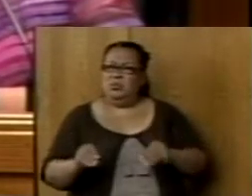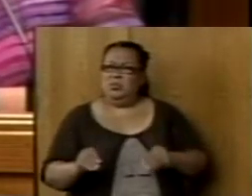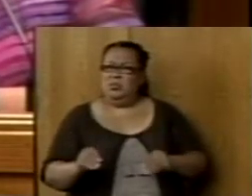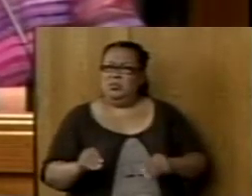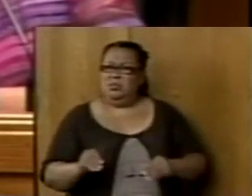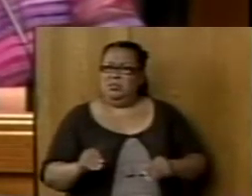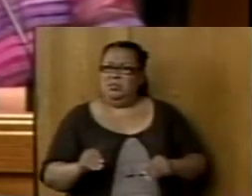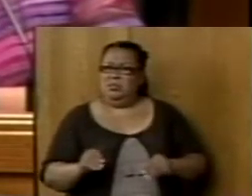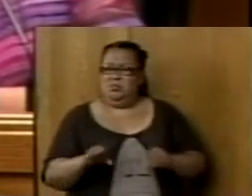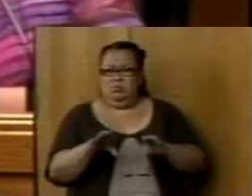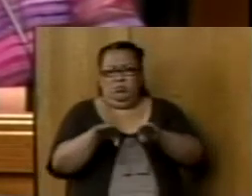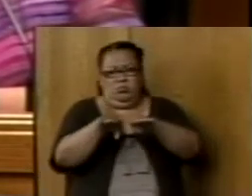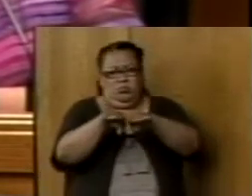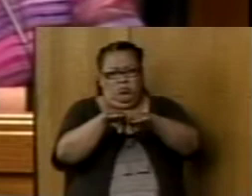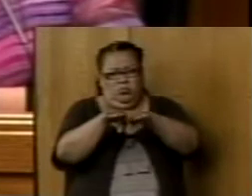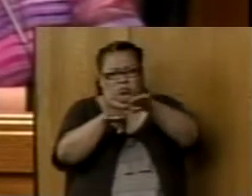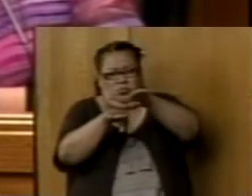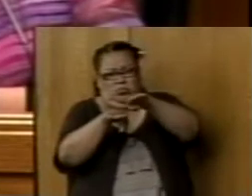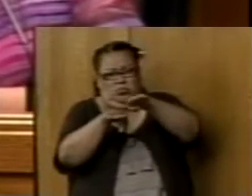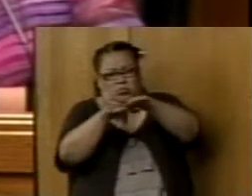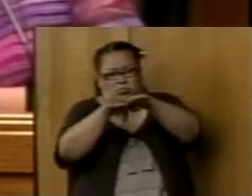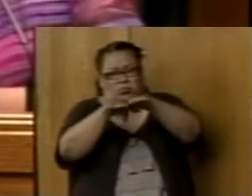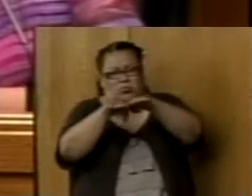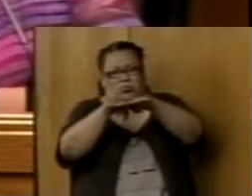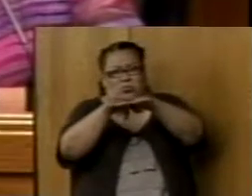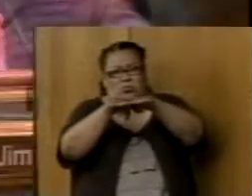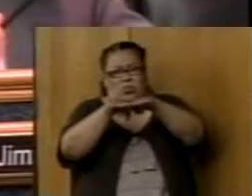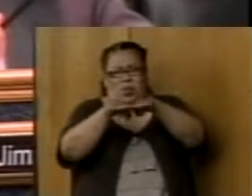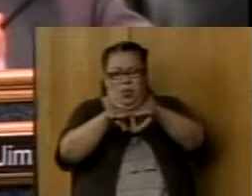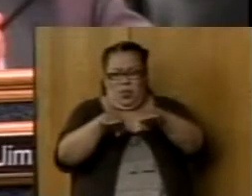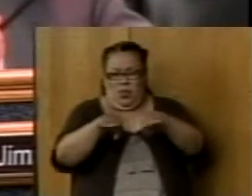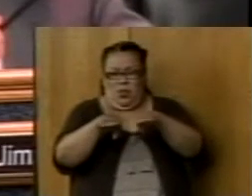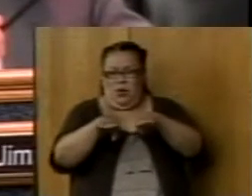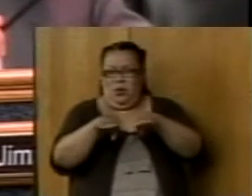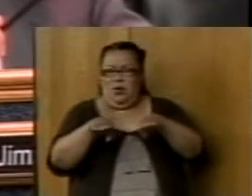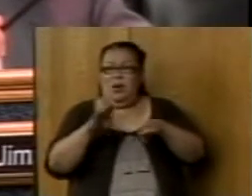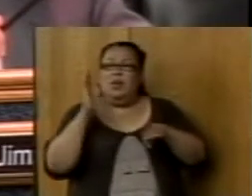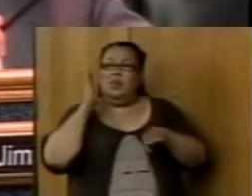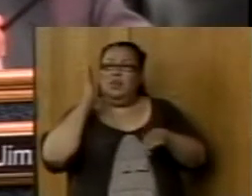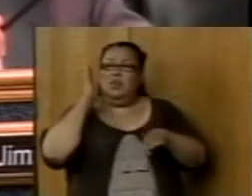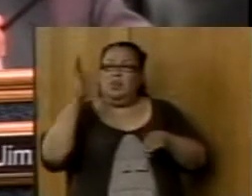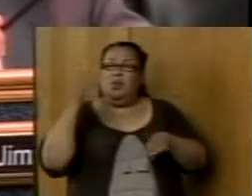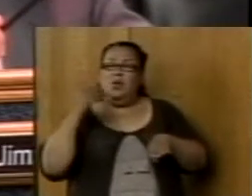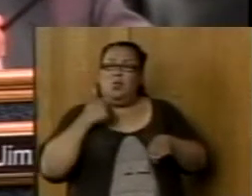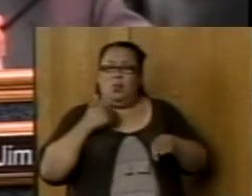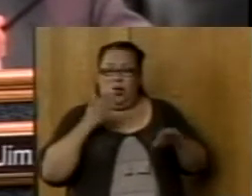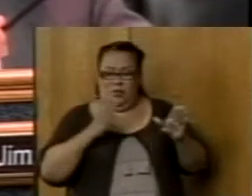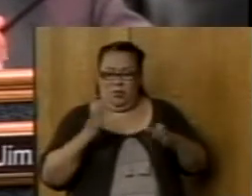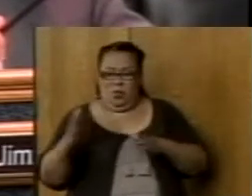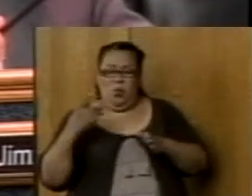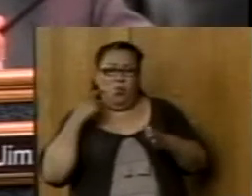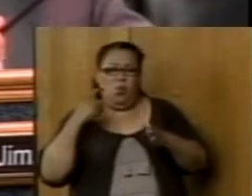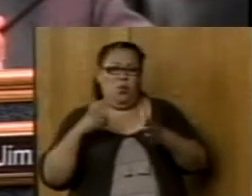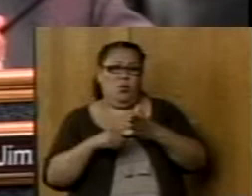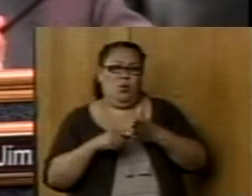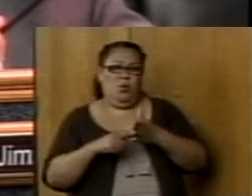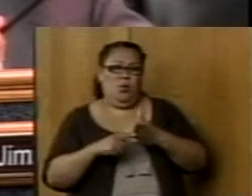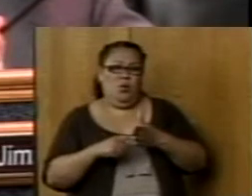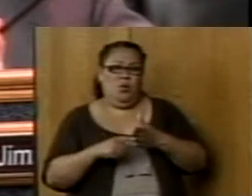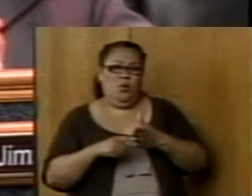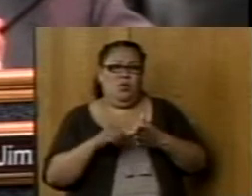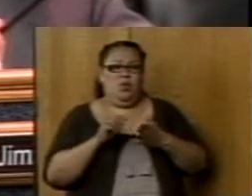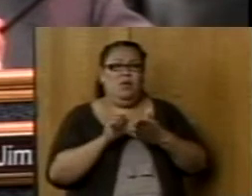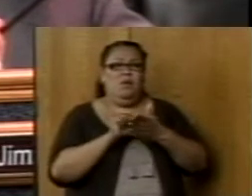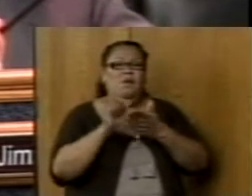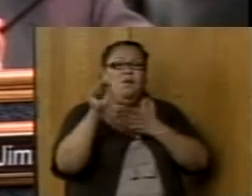flush with finished floor. I mean. Okay, those are plates. Basically, they will have their own order, and it'll.